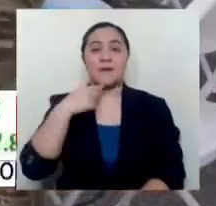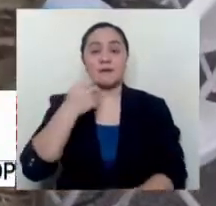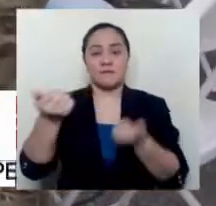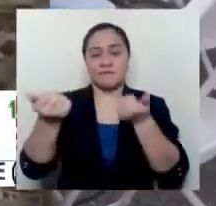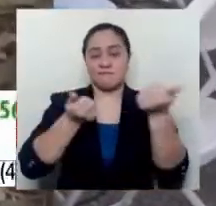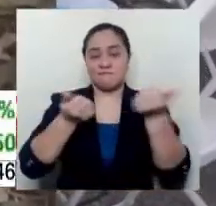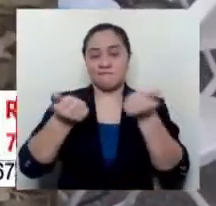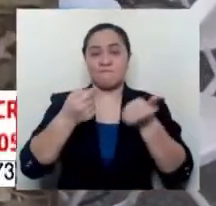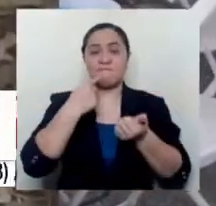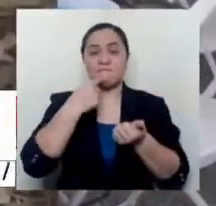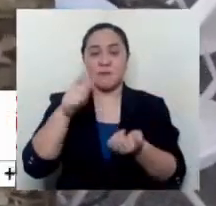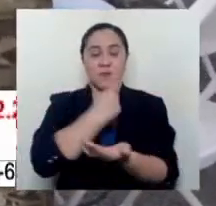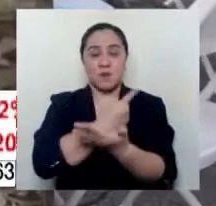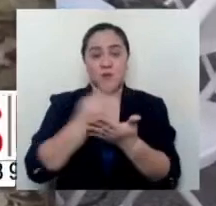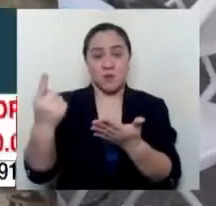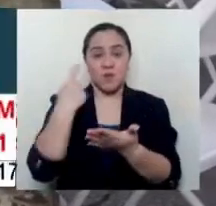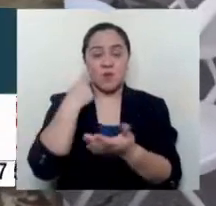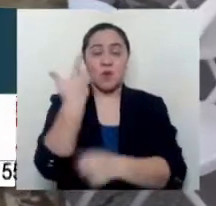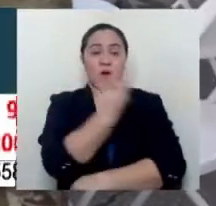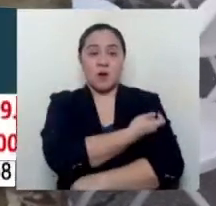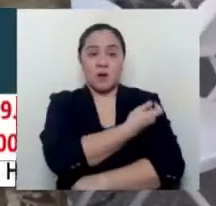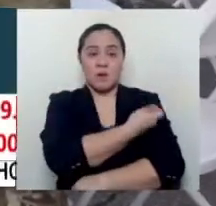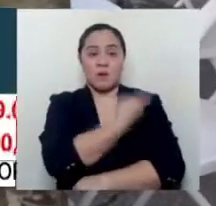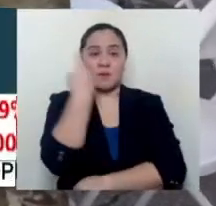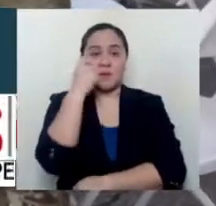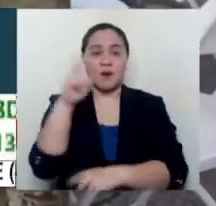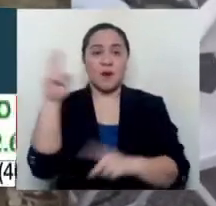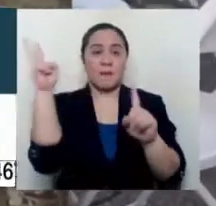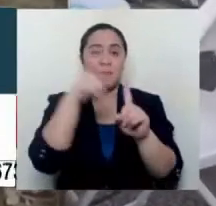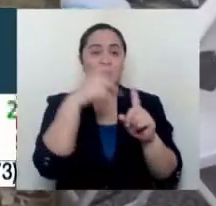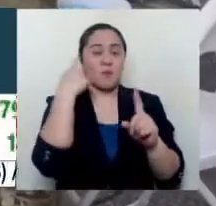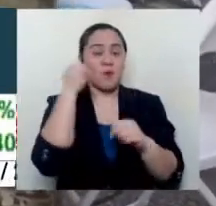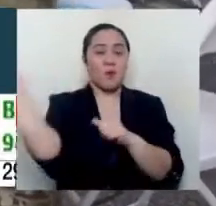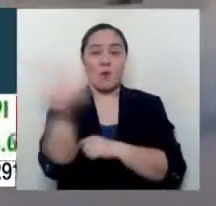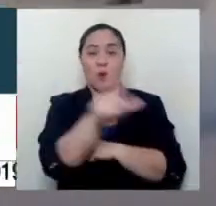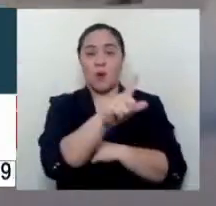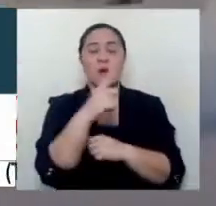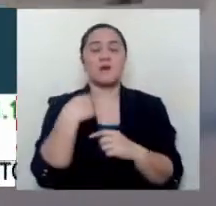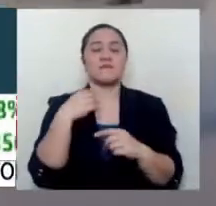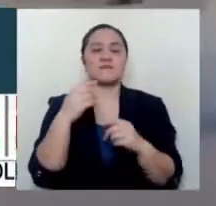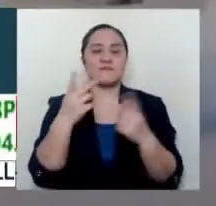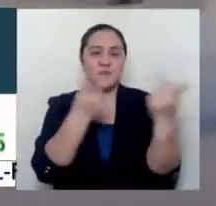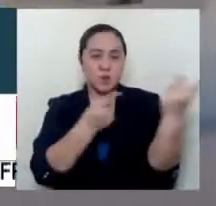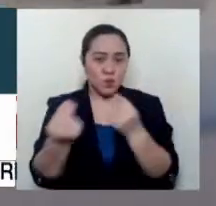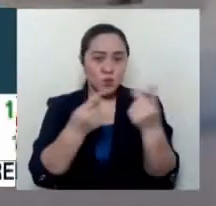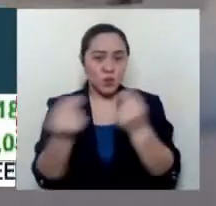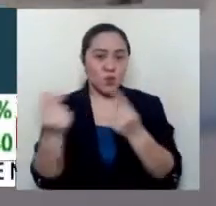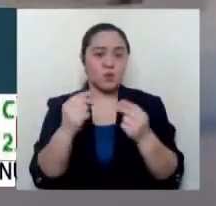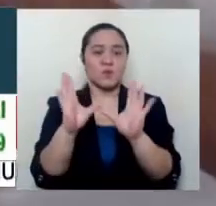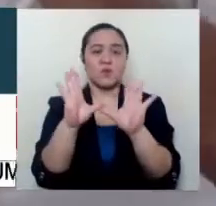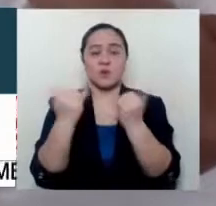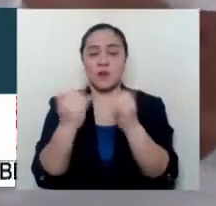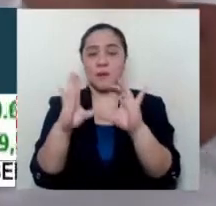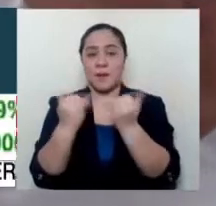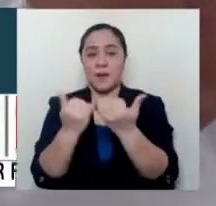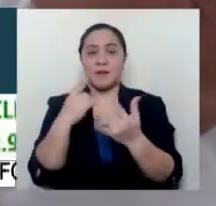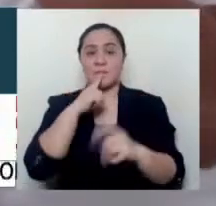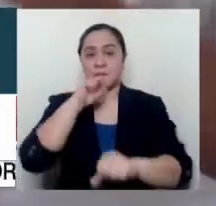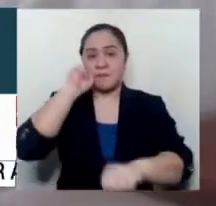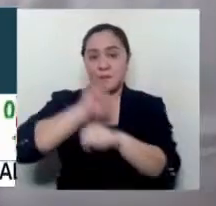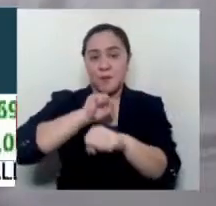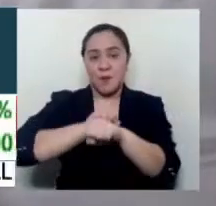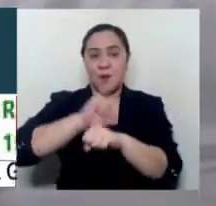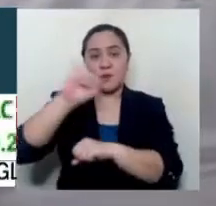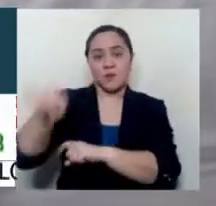vaccine rule last week, which applies to companies with at least 100 employees. It is set to take effect on